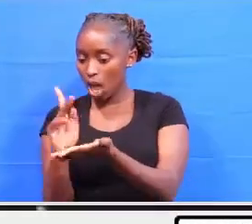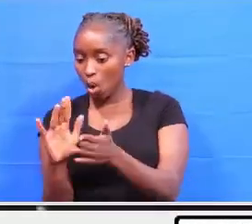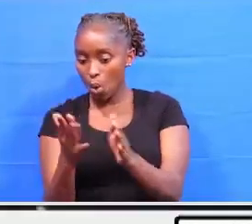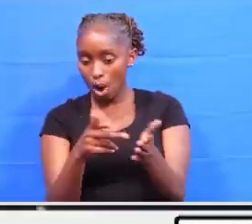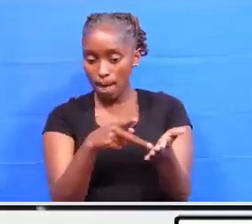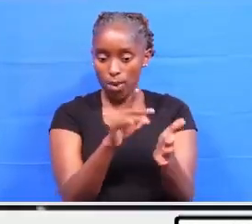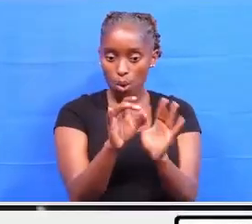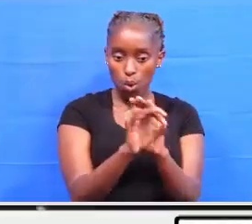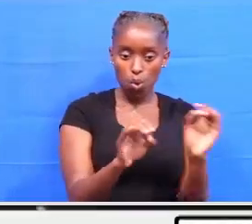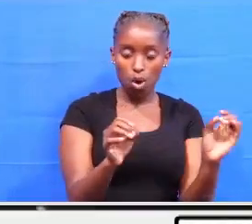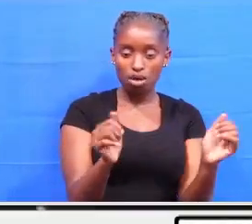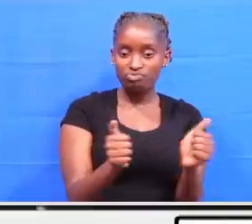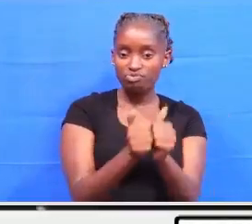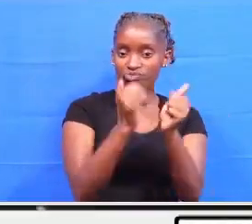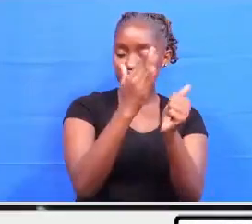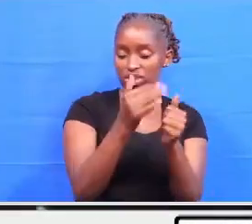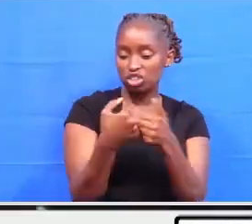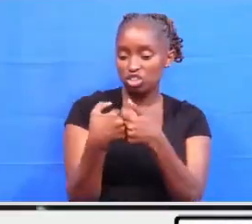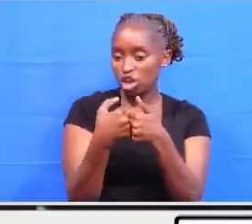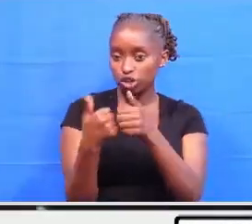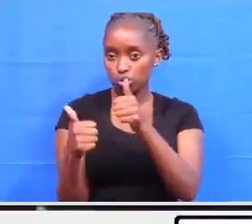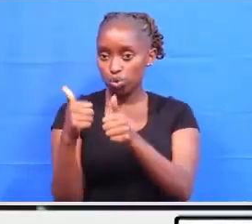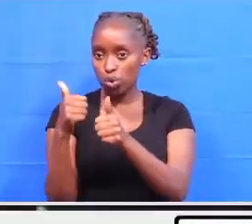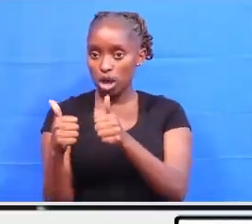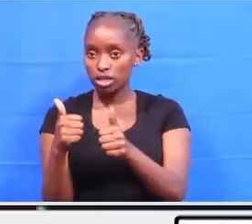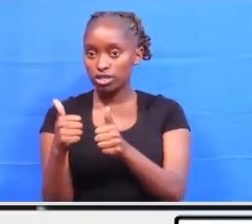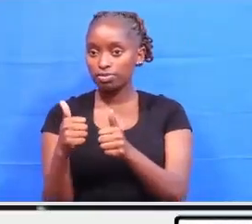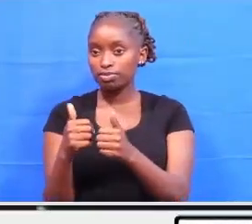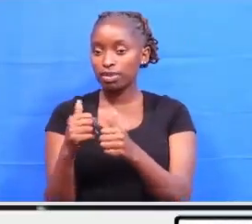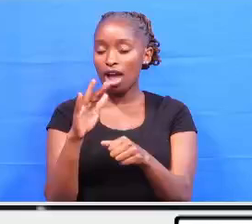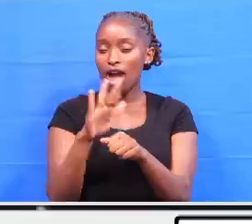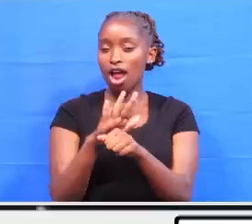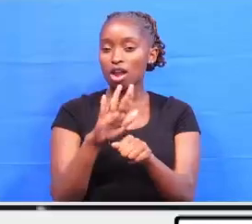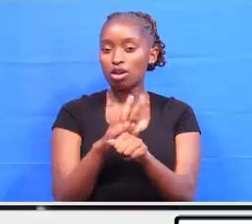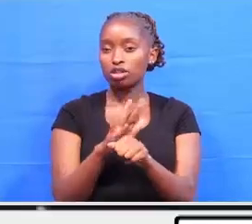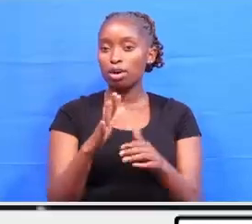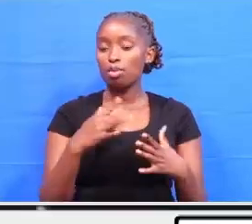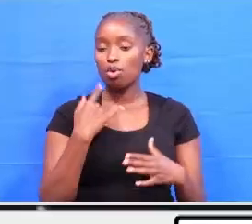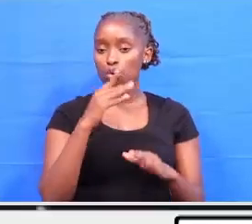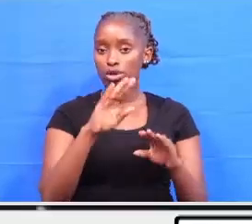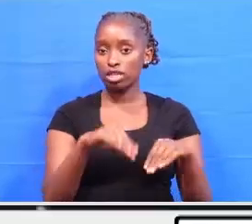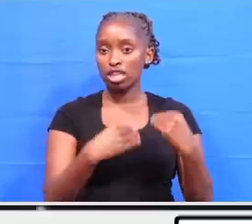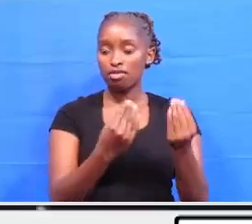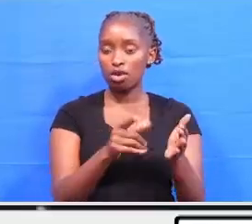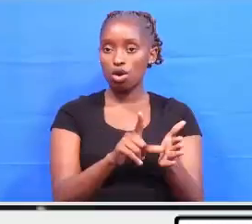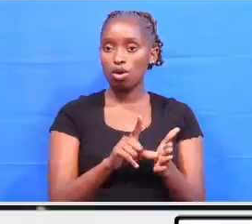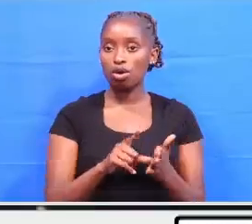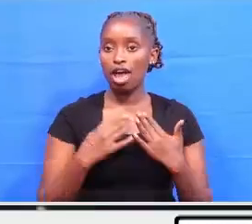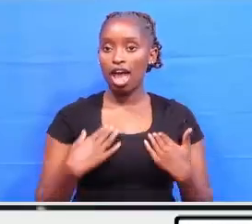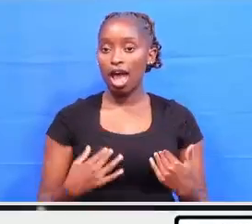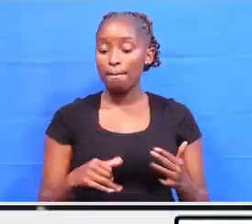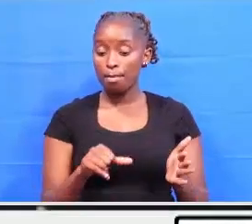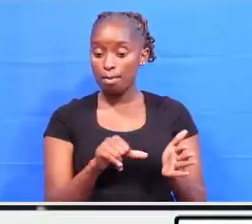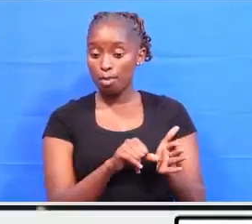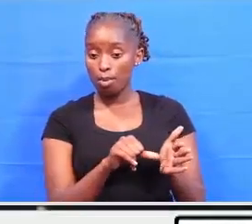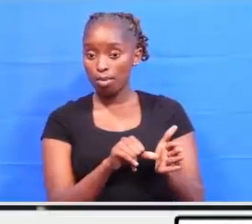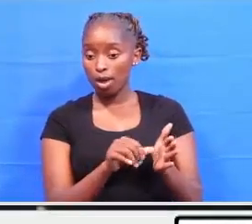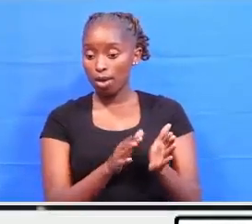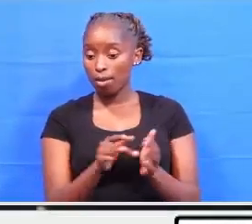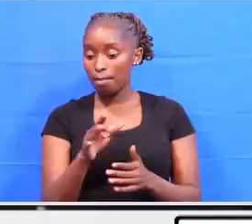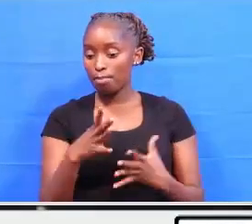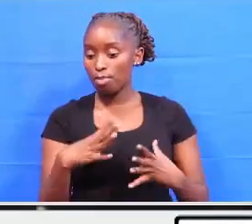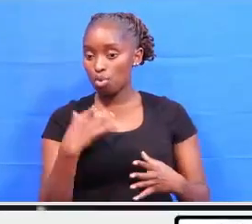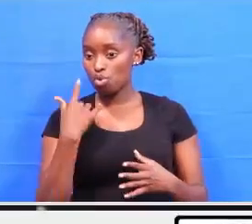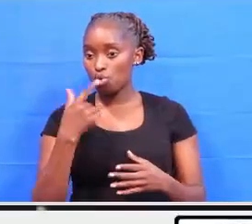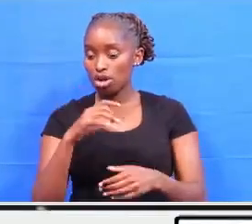are the consequences? What are the possible repercussions? A lot of credit providers have a problem with borrowers who take but are not willing